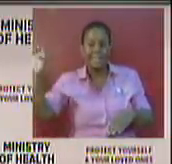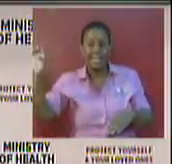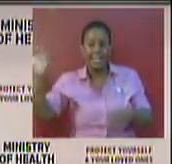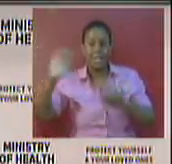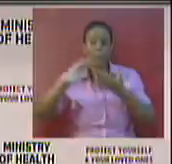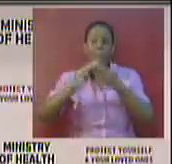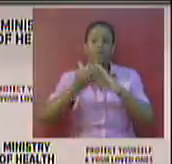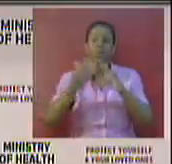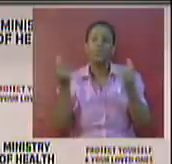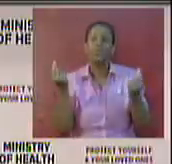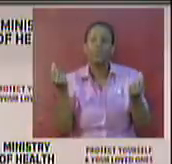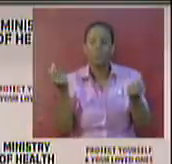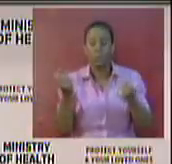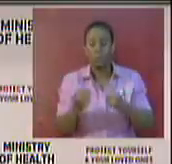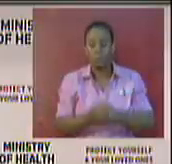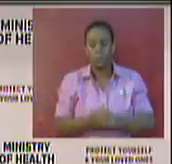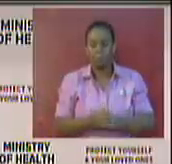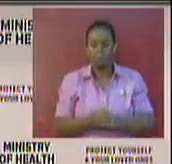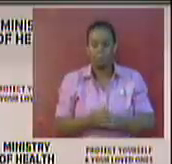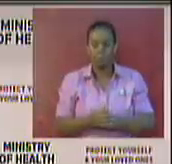Okay, thank you very much, Ms. Alcantara.